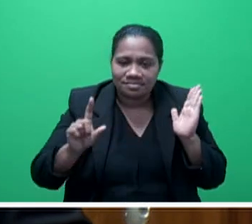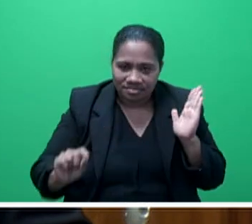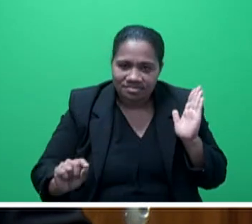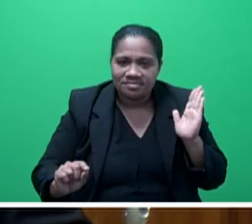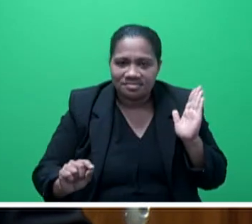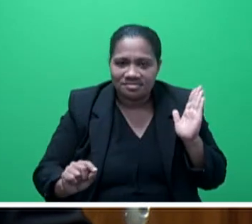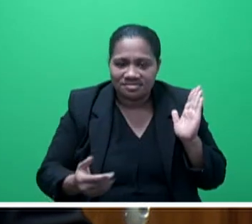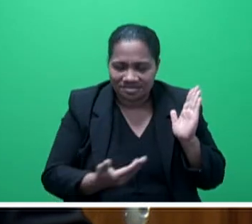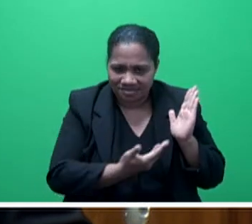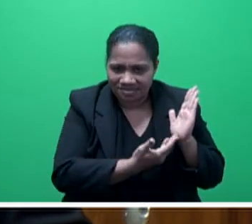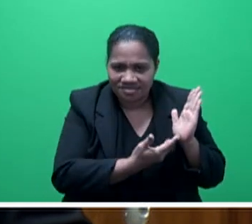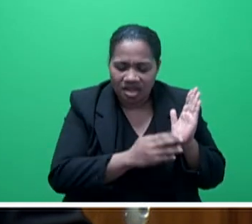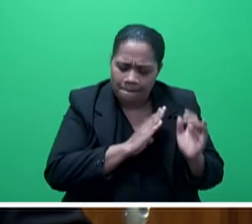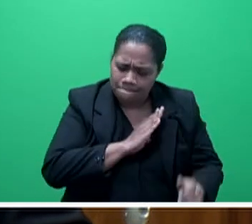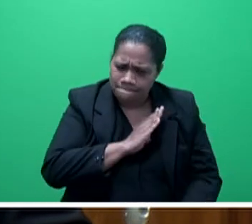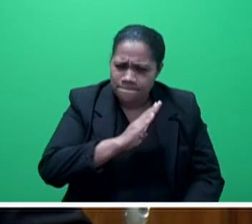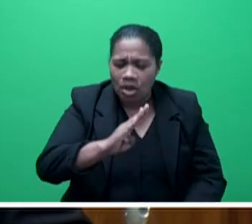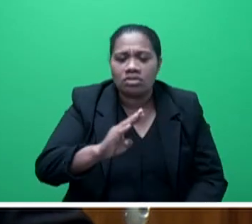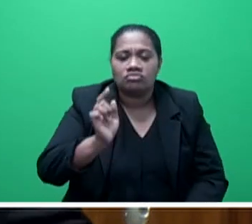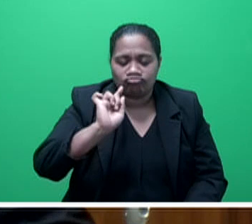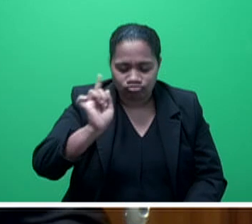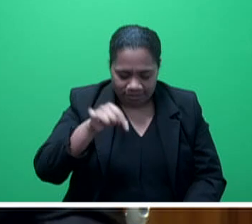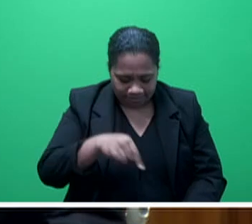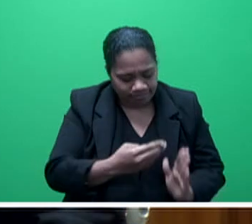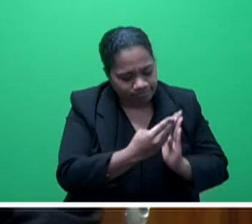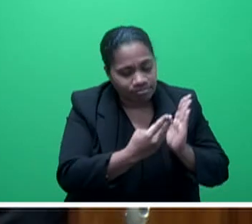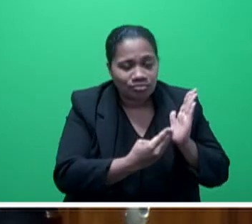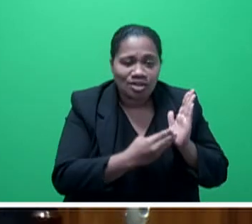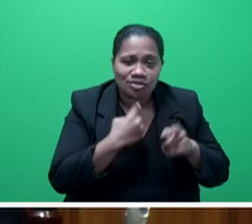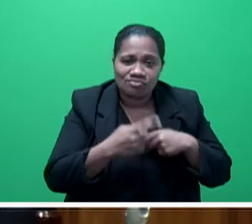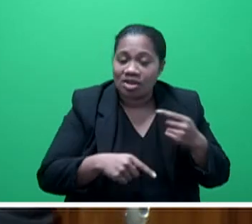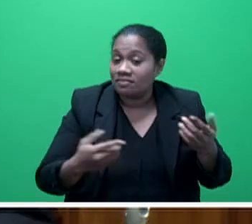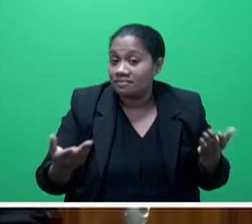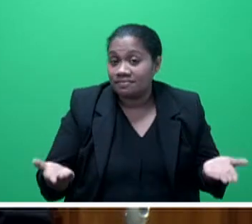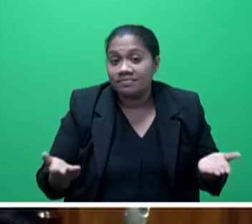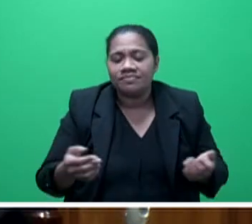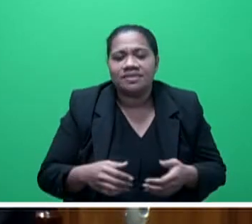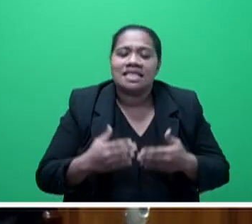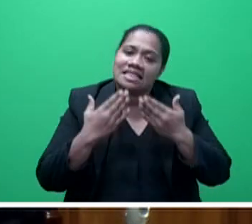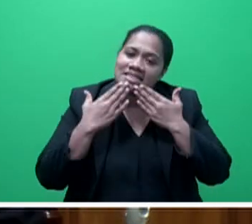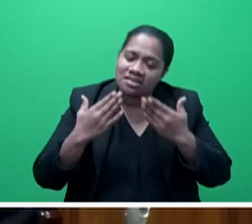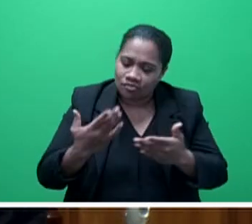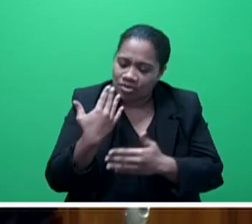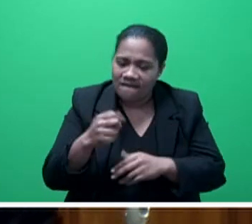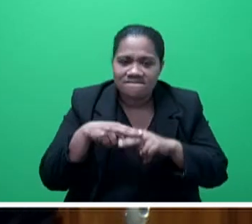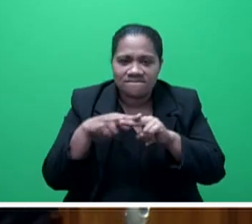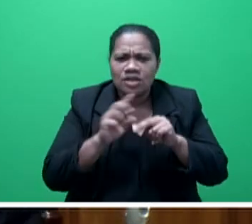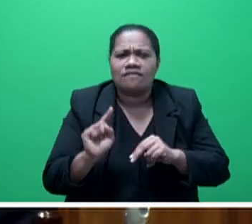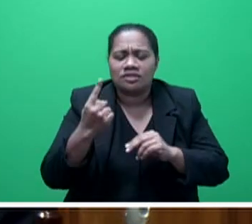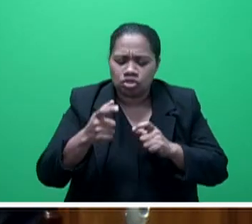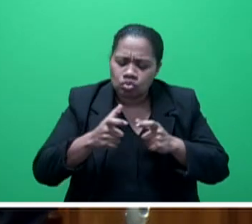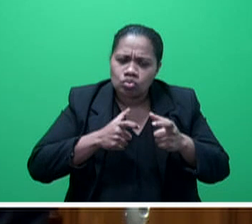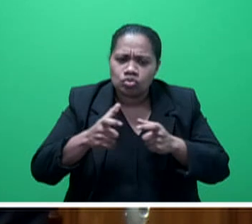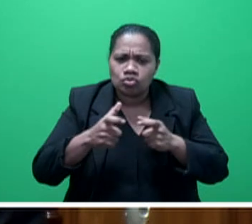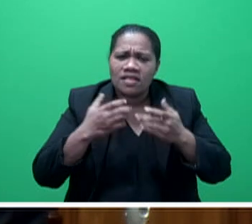Audacity, boldness, that is what this budget is about. Thankfully, we have Fiji first in control. Thankfully, we have this